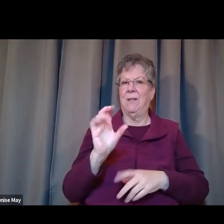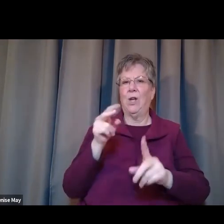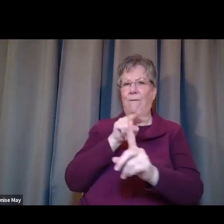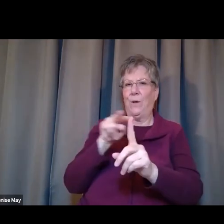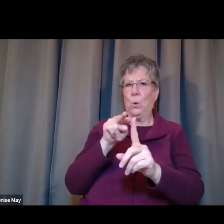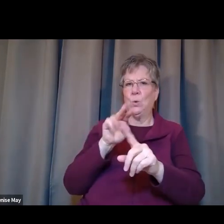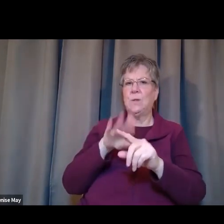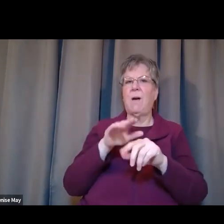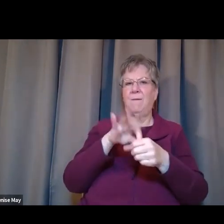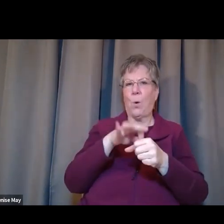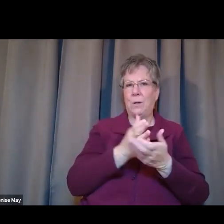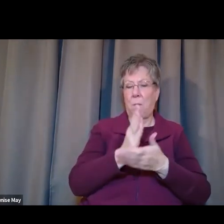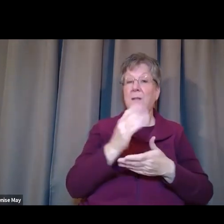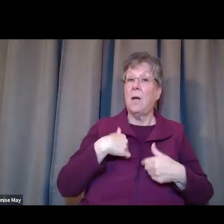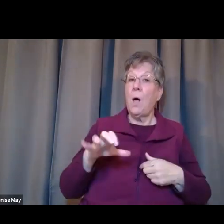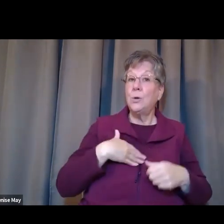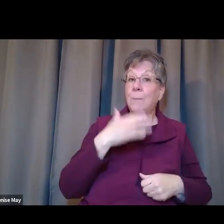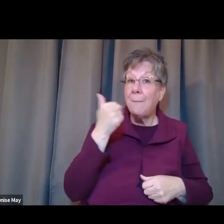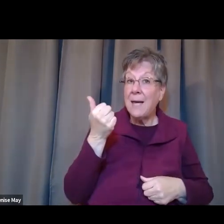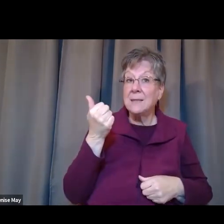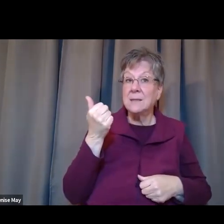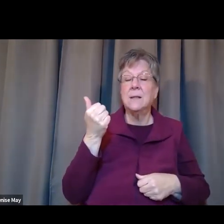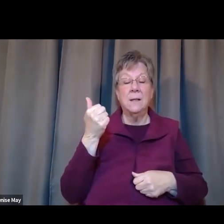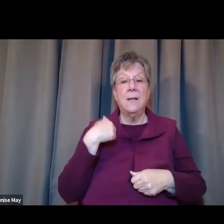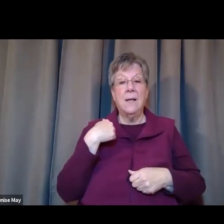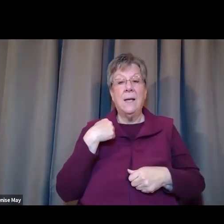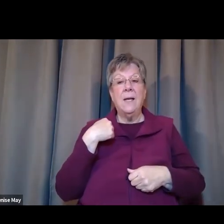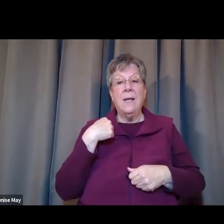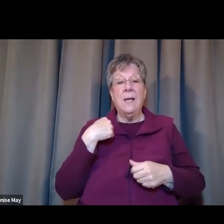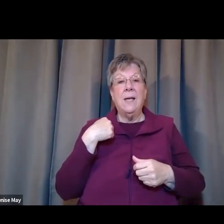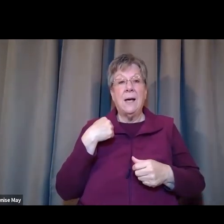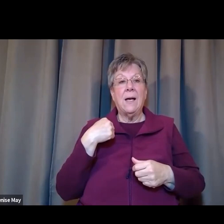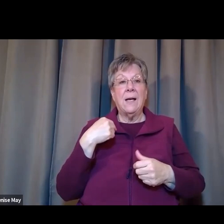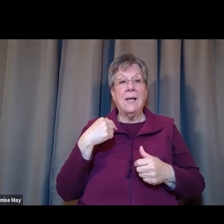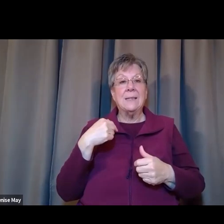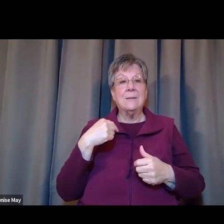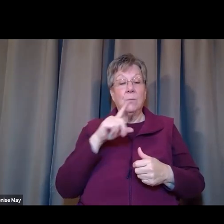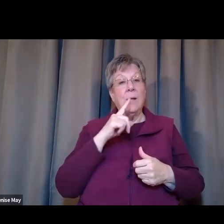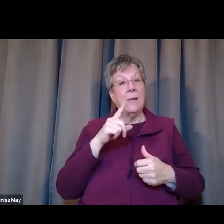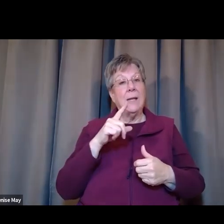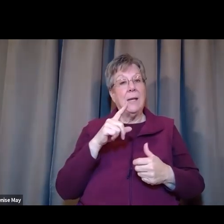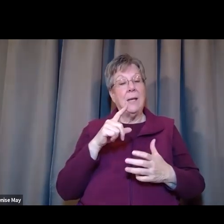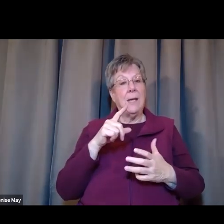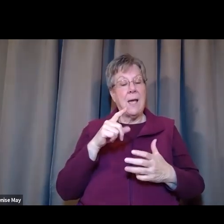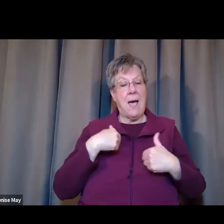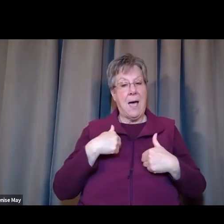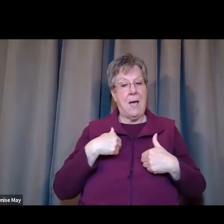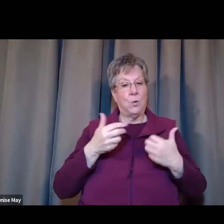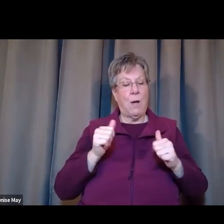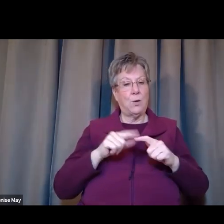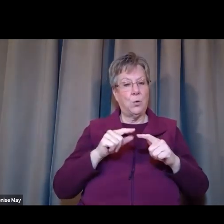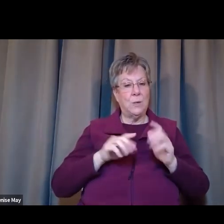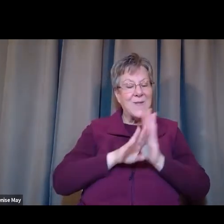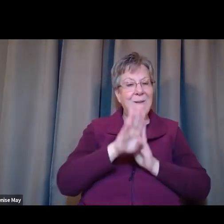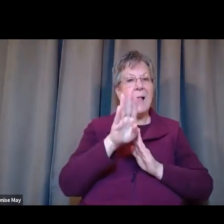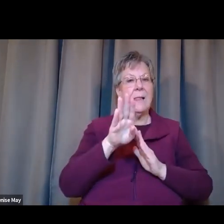do that, and I think it's edifying. It was edifying for me simply to go through and try to develop a coherent viewpoint